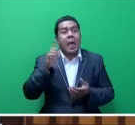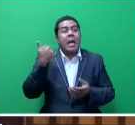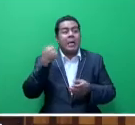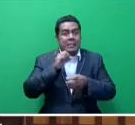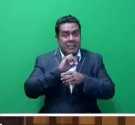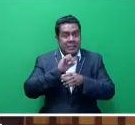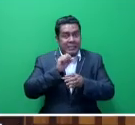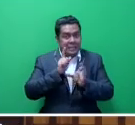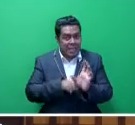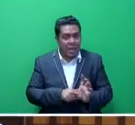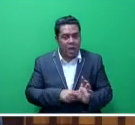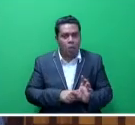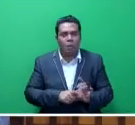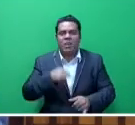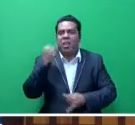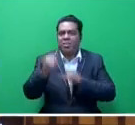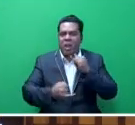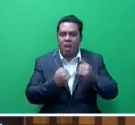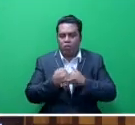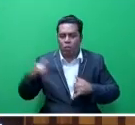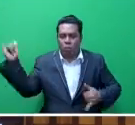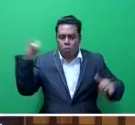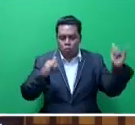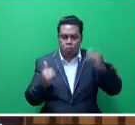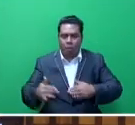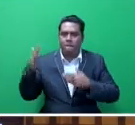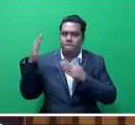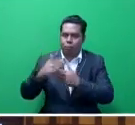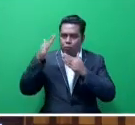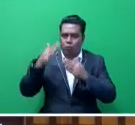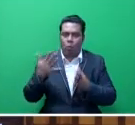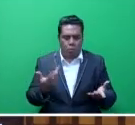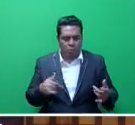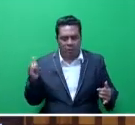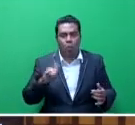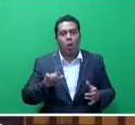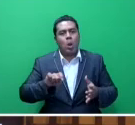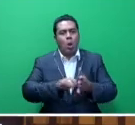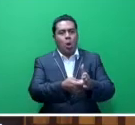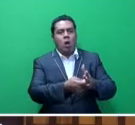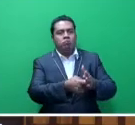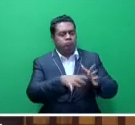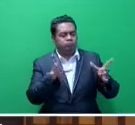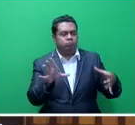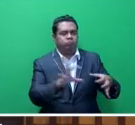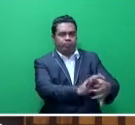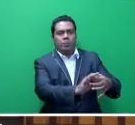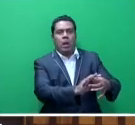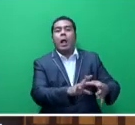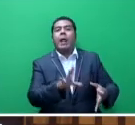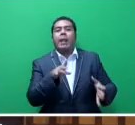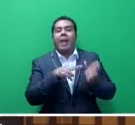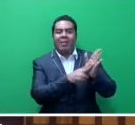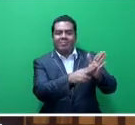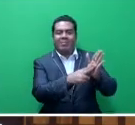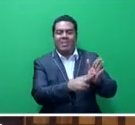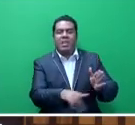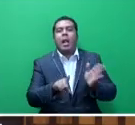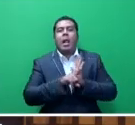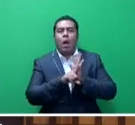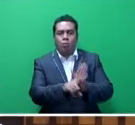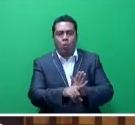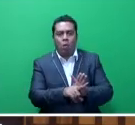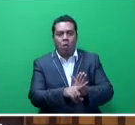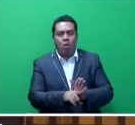shut off international passenger travel. We locked down Nadi and Lautoka. We knew that these stopgap measures would